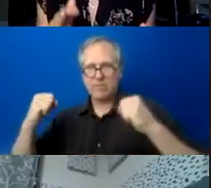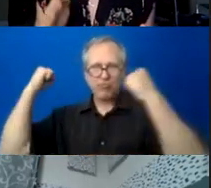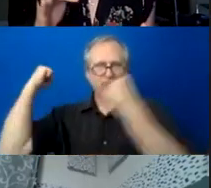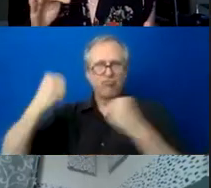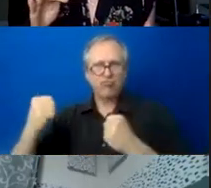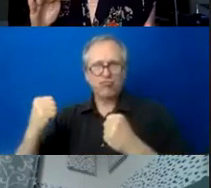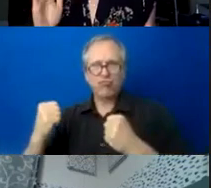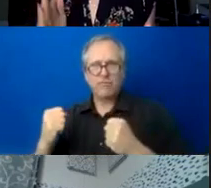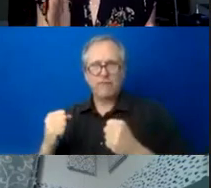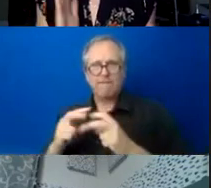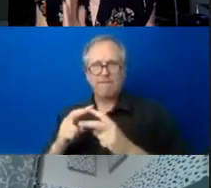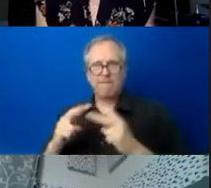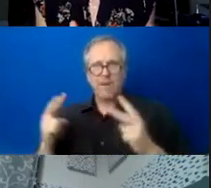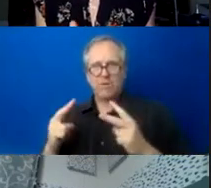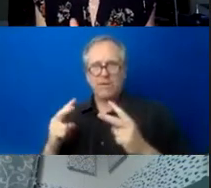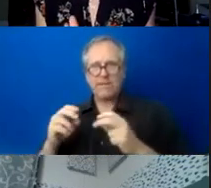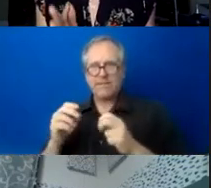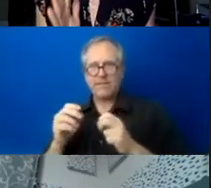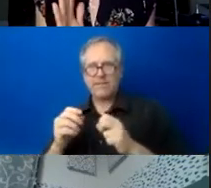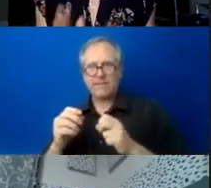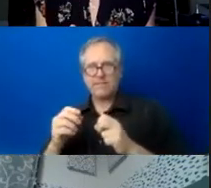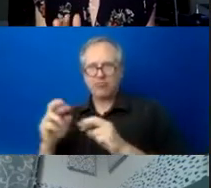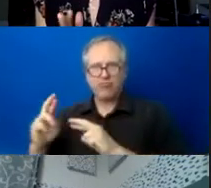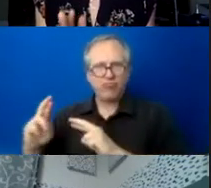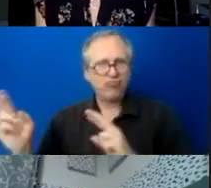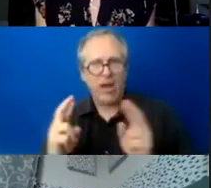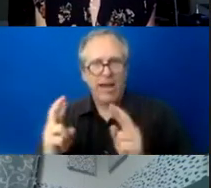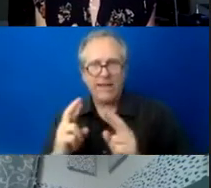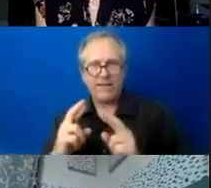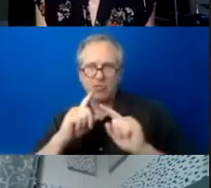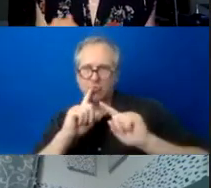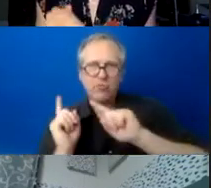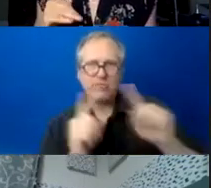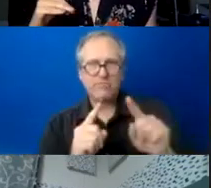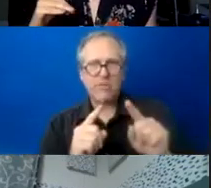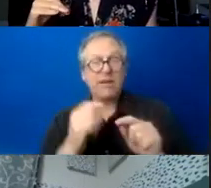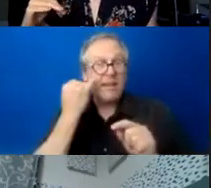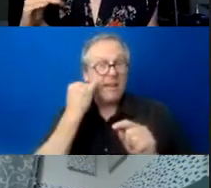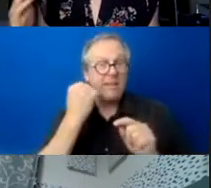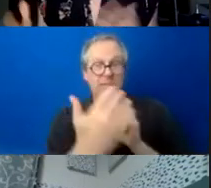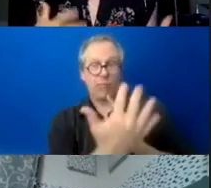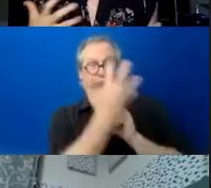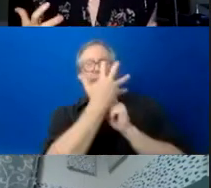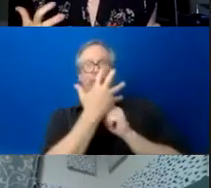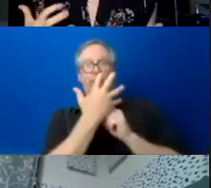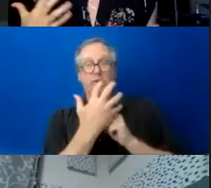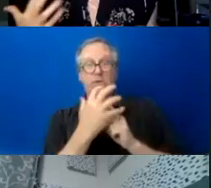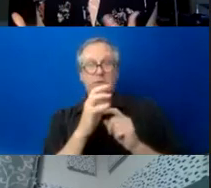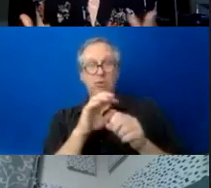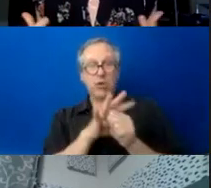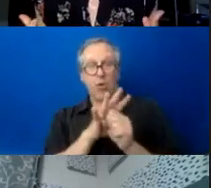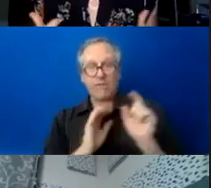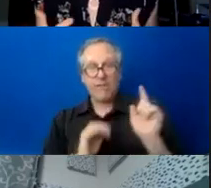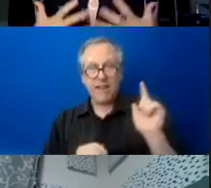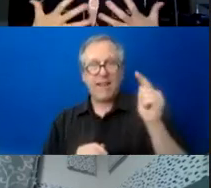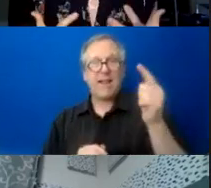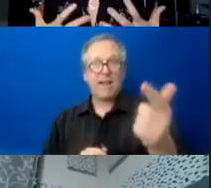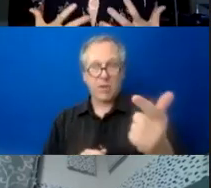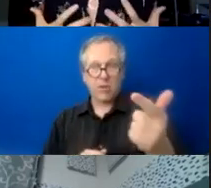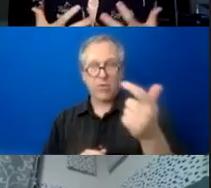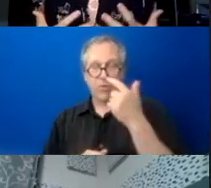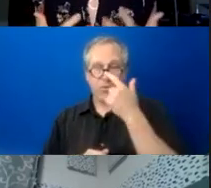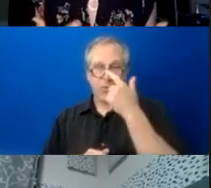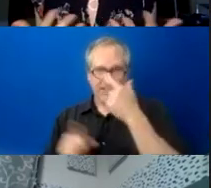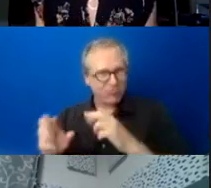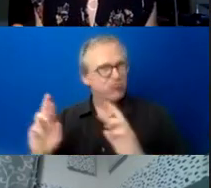controlled about responding to the virus in the future. So one of the things, again, that like